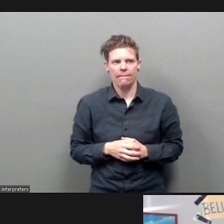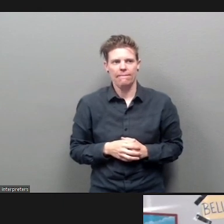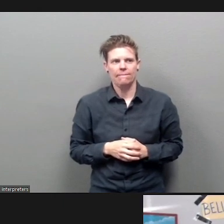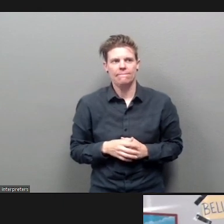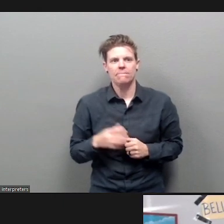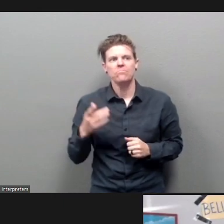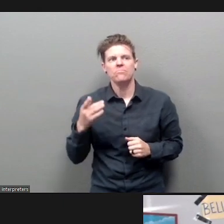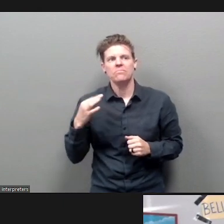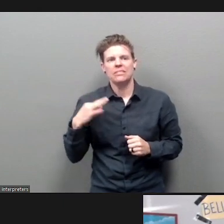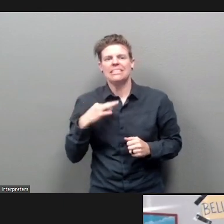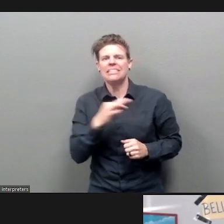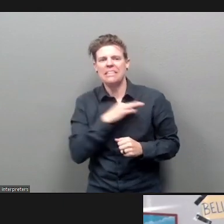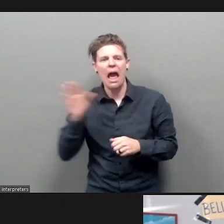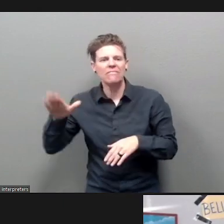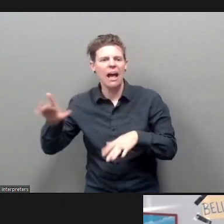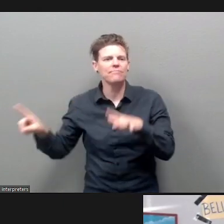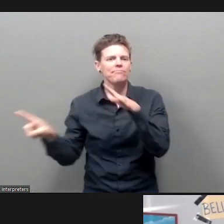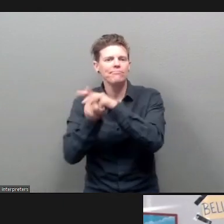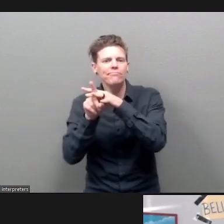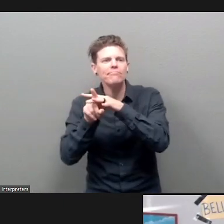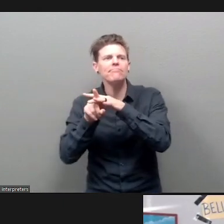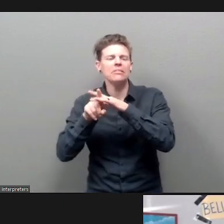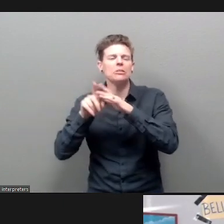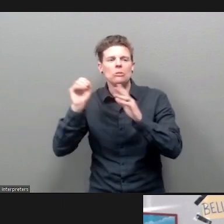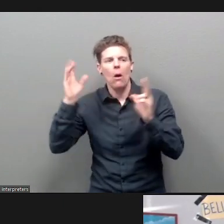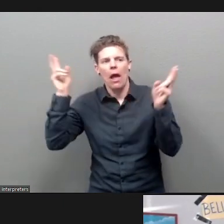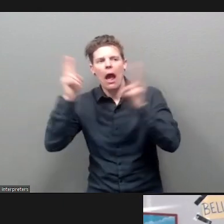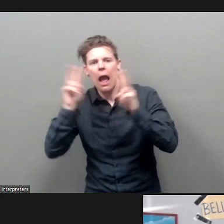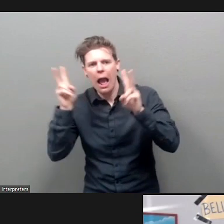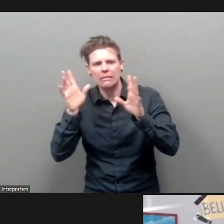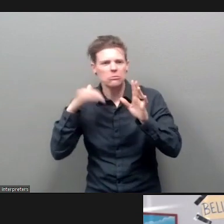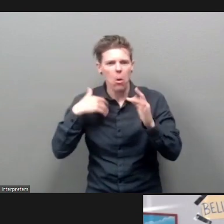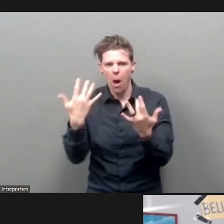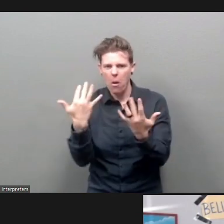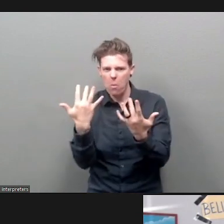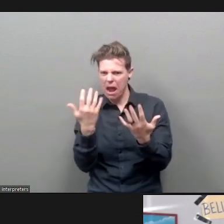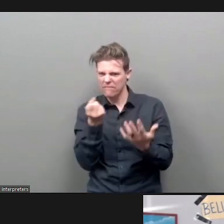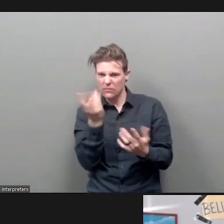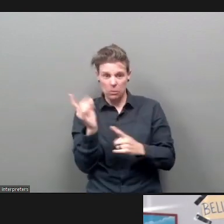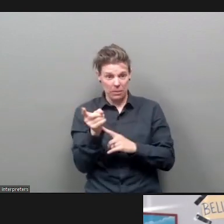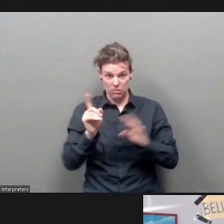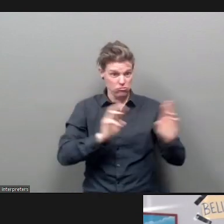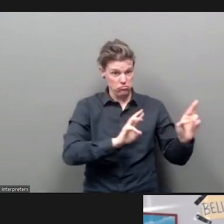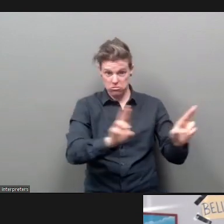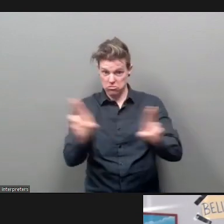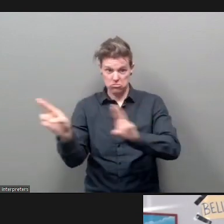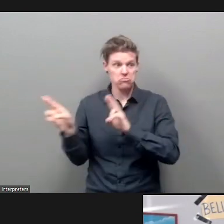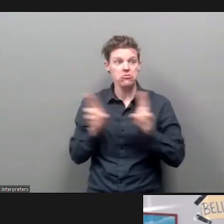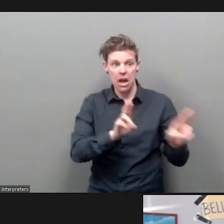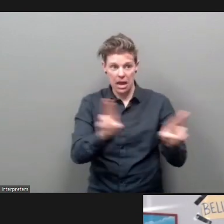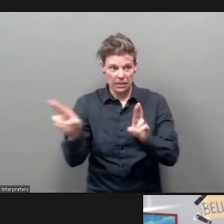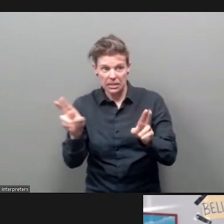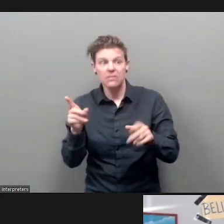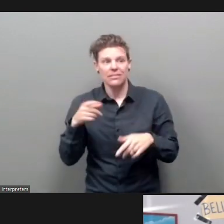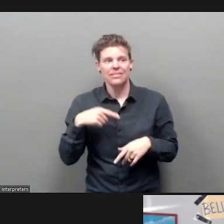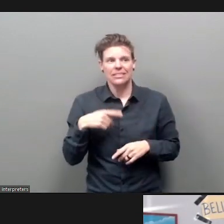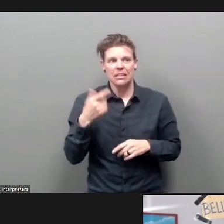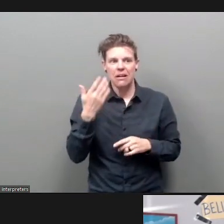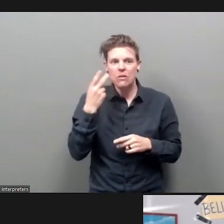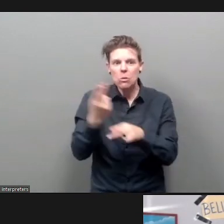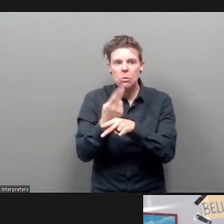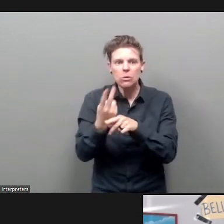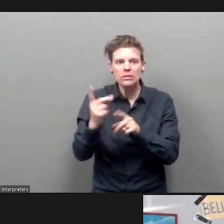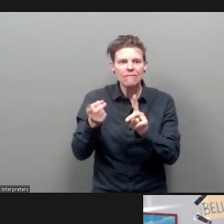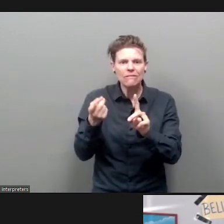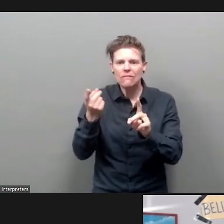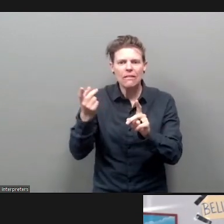minutes later than the Facebook Live. So if you are in the webinar and not watching Facebook Live, you may have missed the first couple of minutes, but